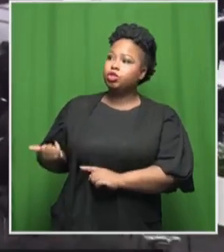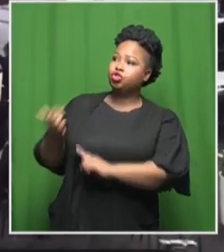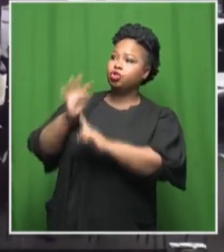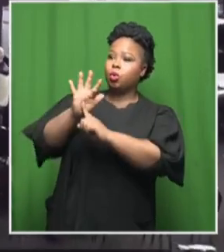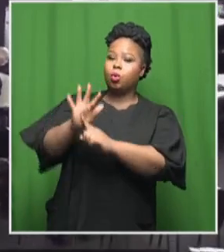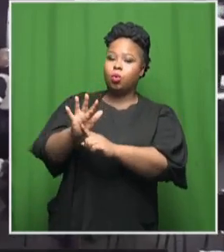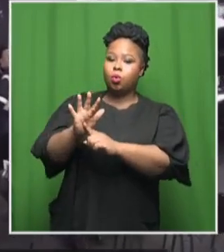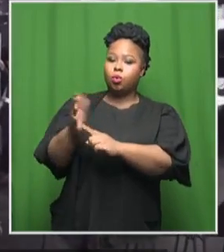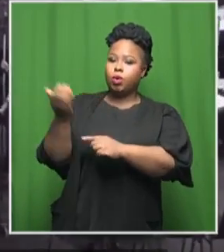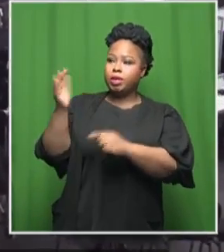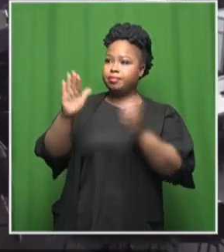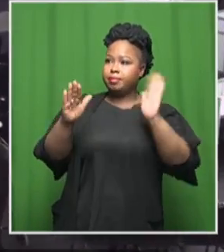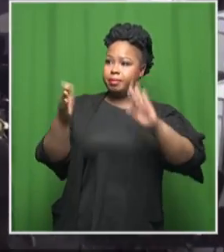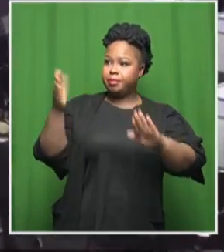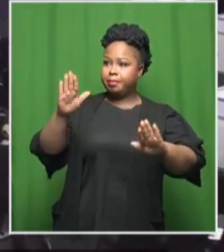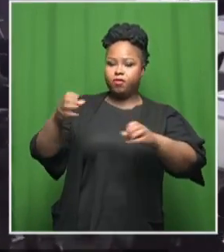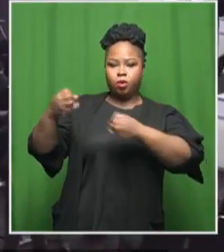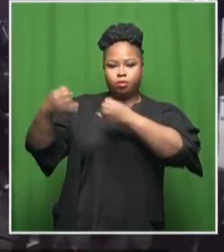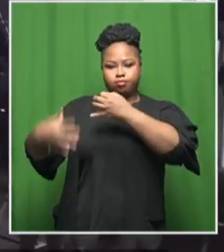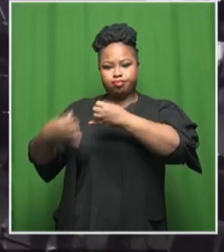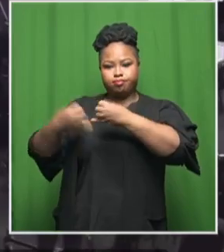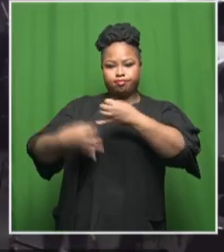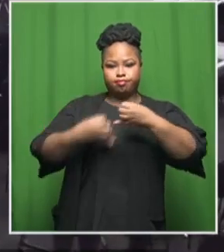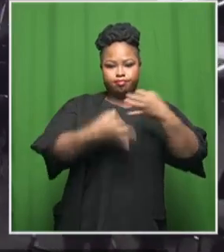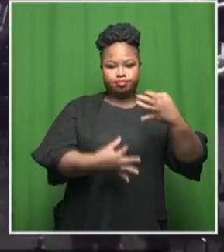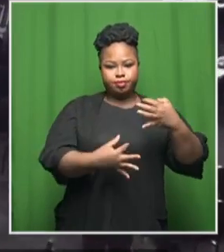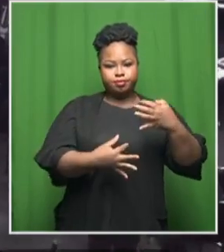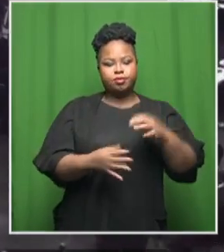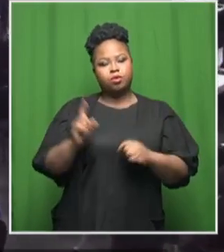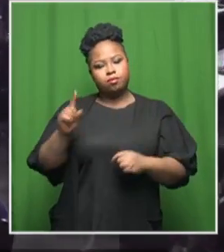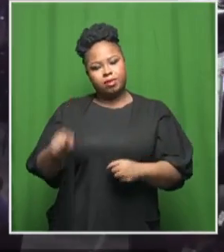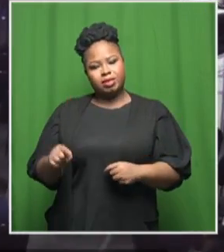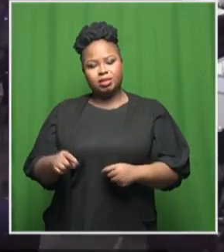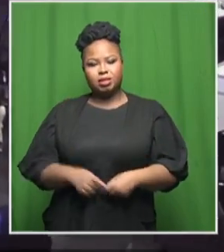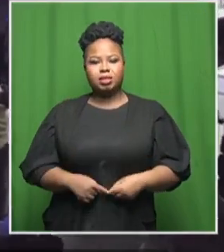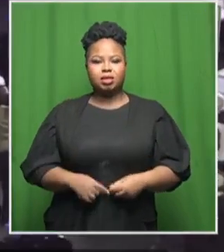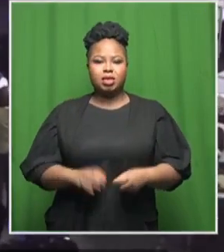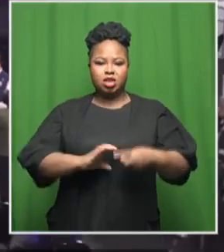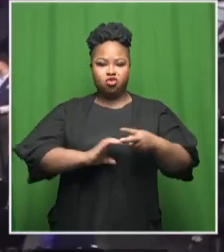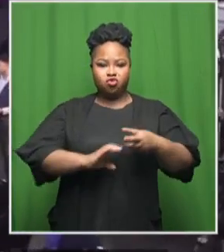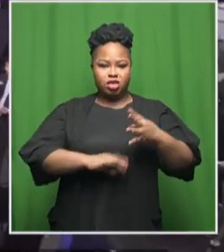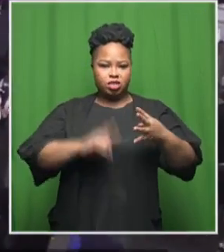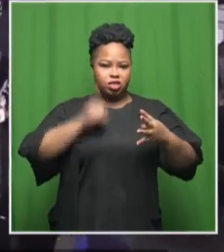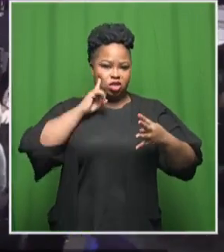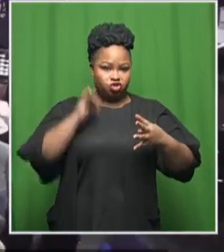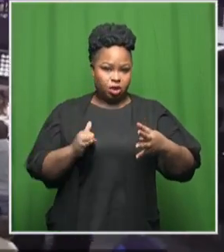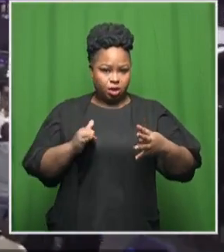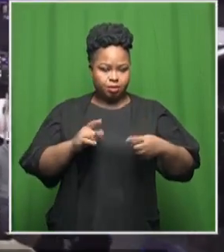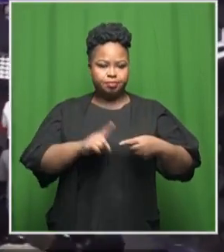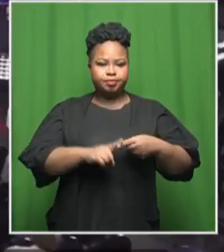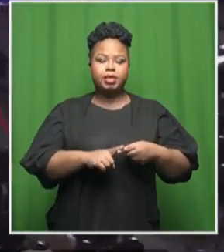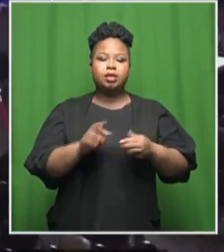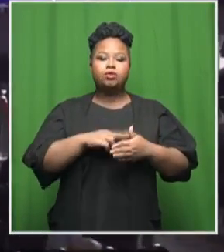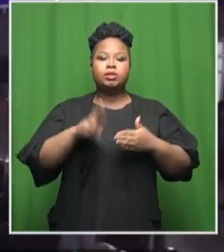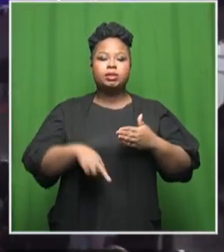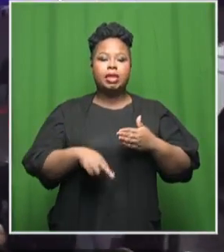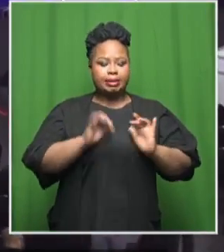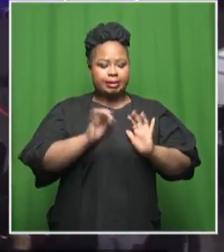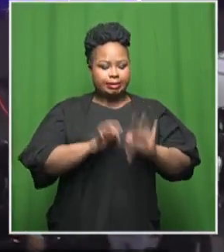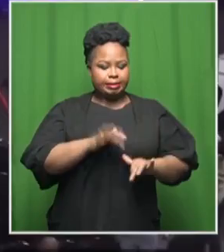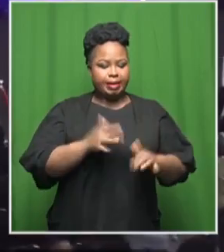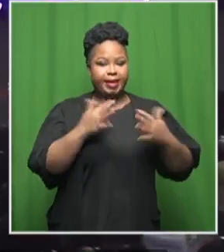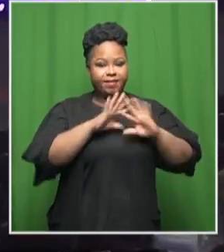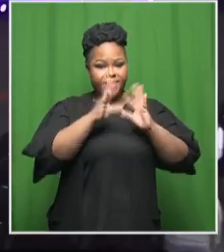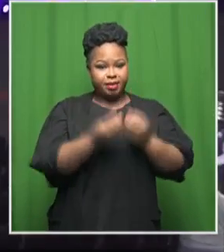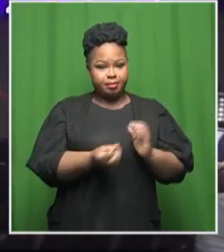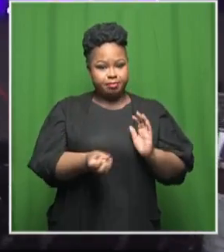on the board, it must have satisfied 4 criteria. Firstly, the result must have been captured.